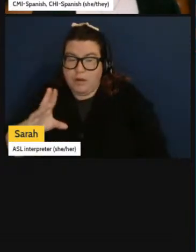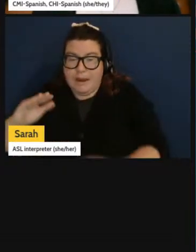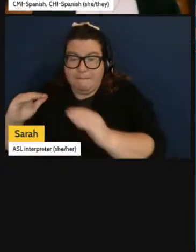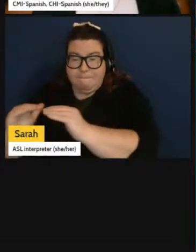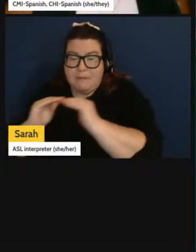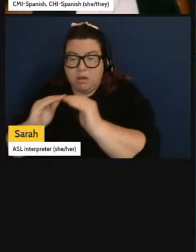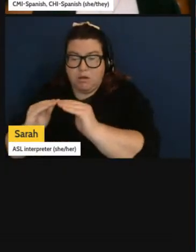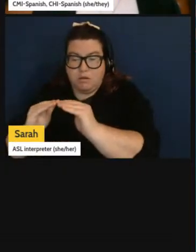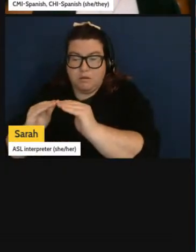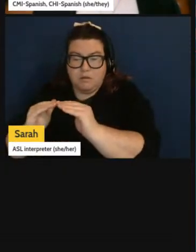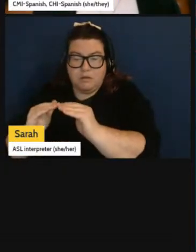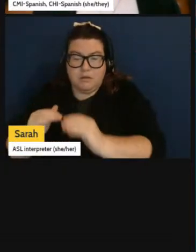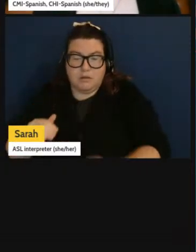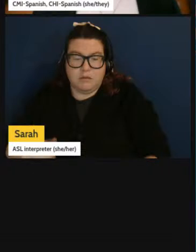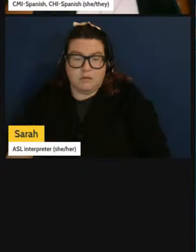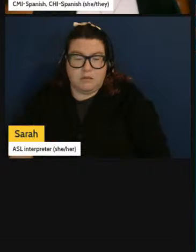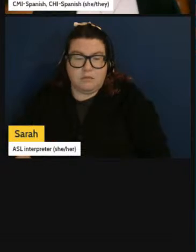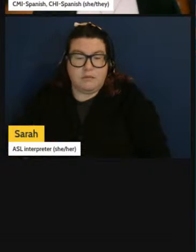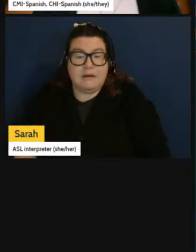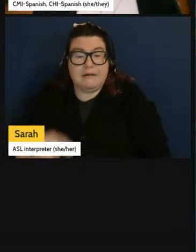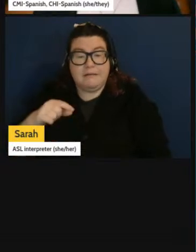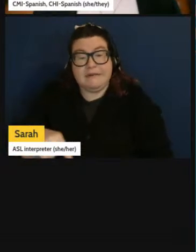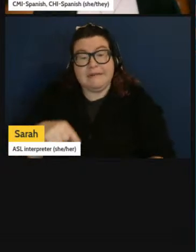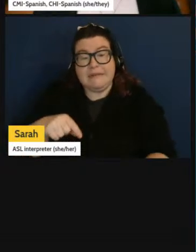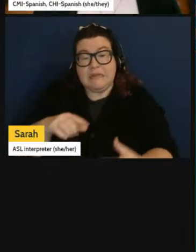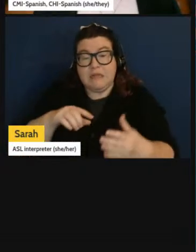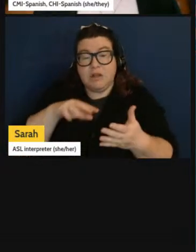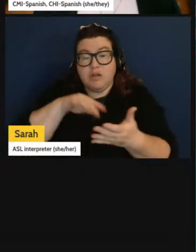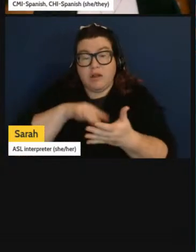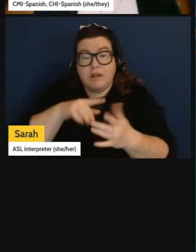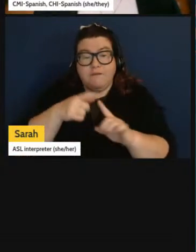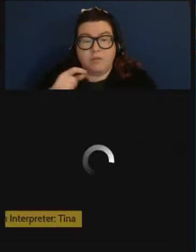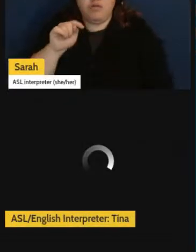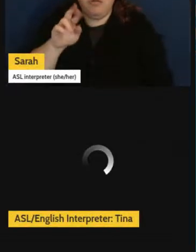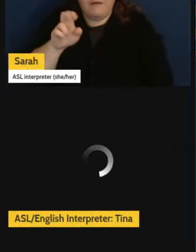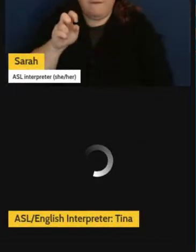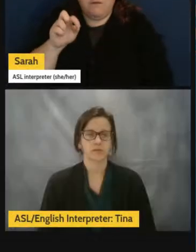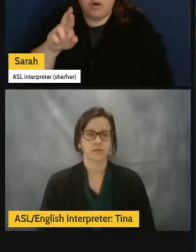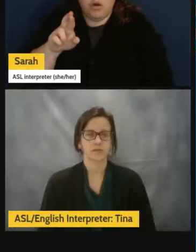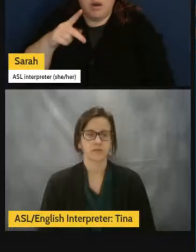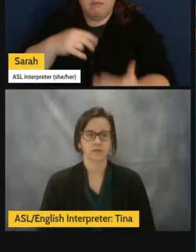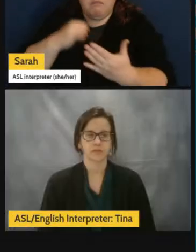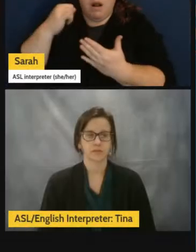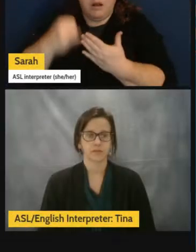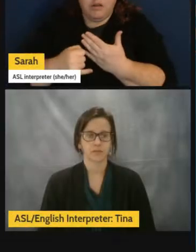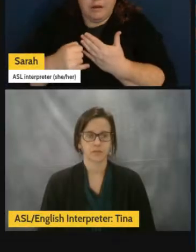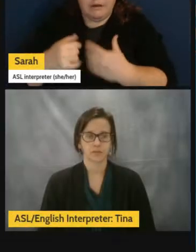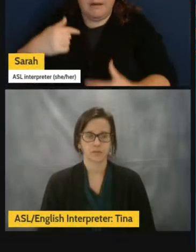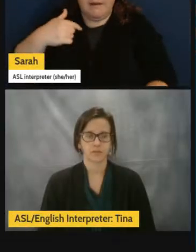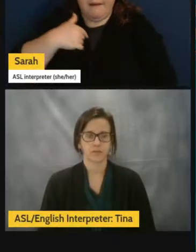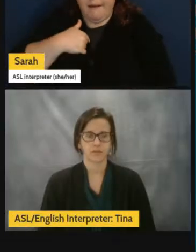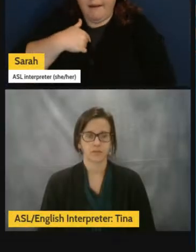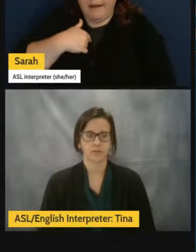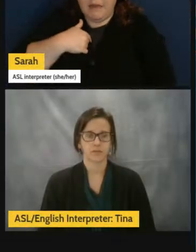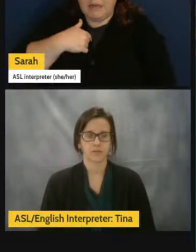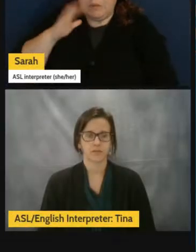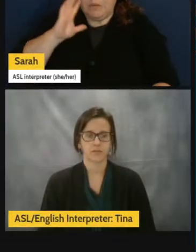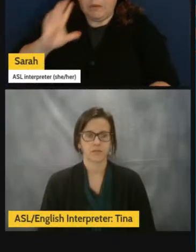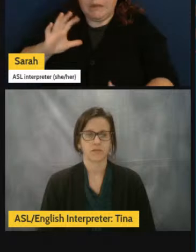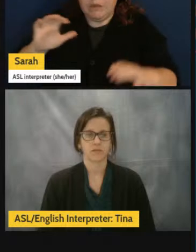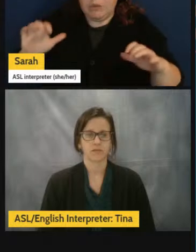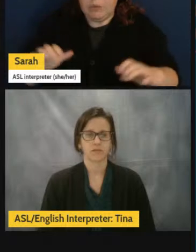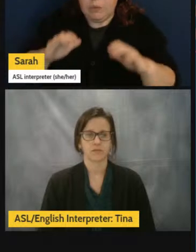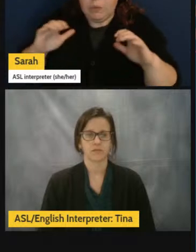So this study is from the Trevor Project. I am actually doing